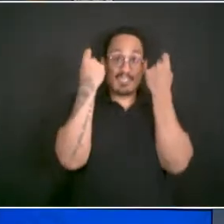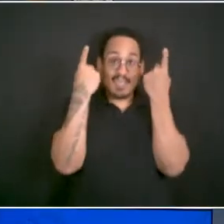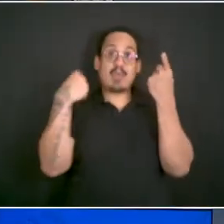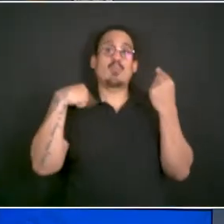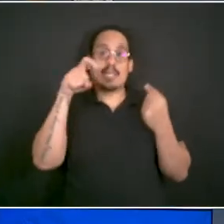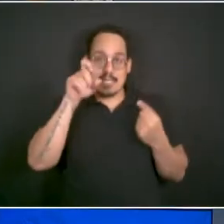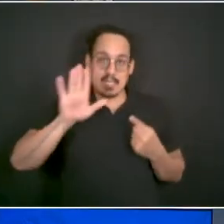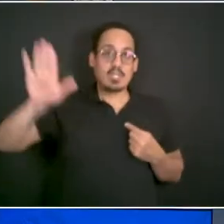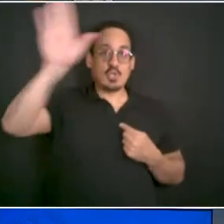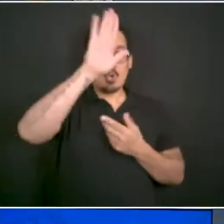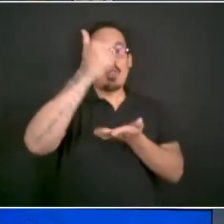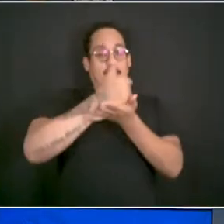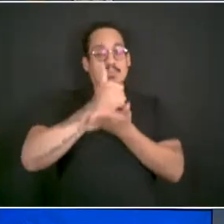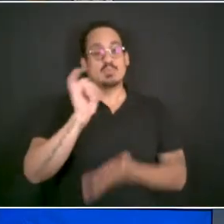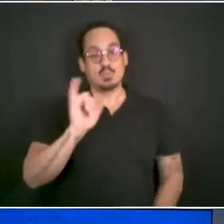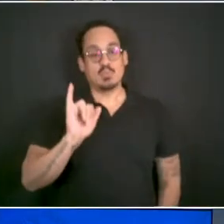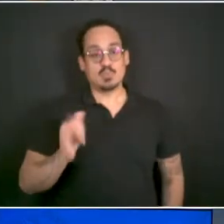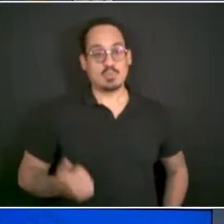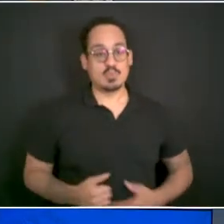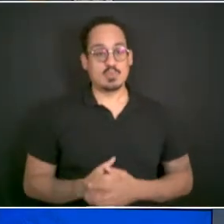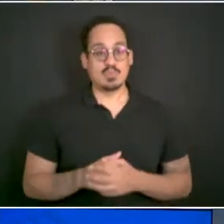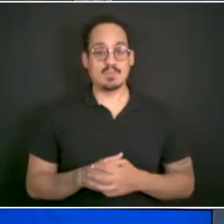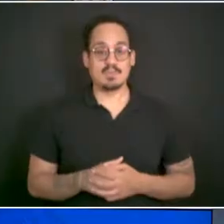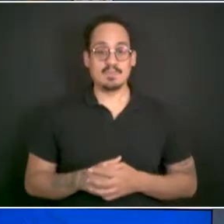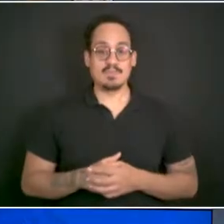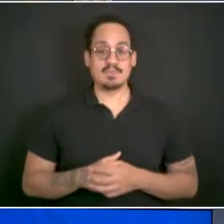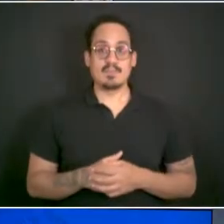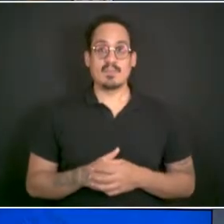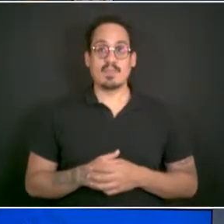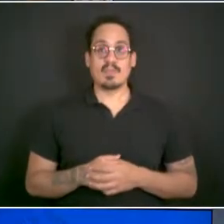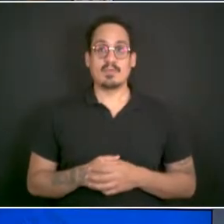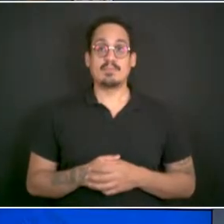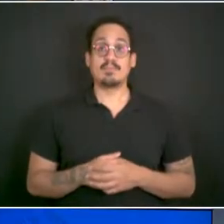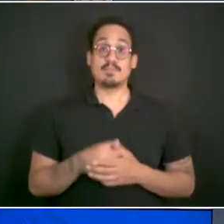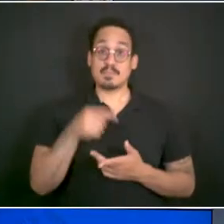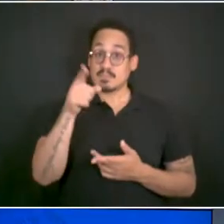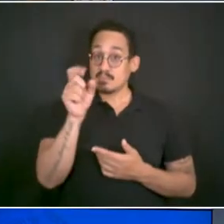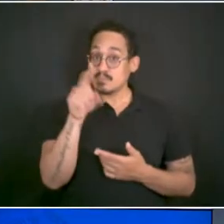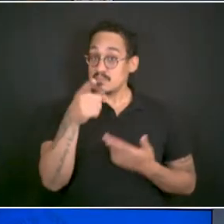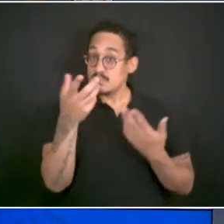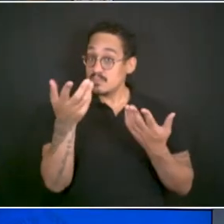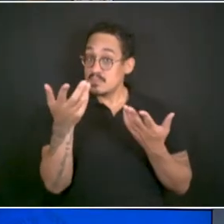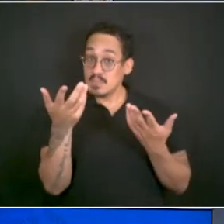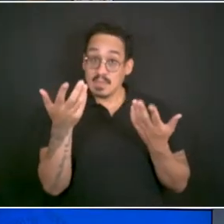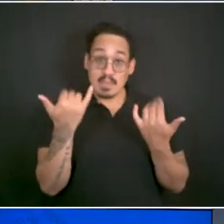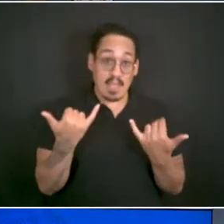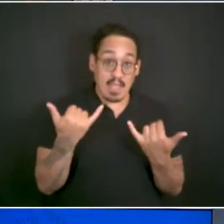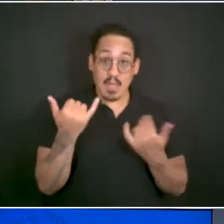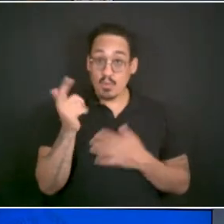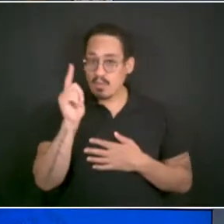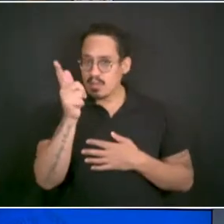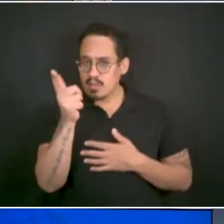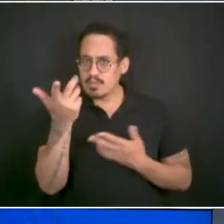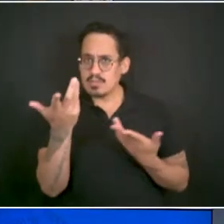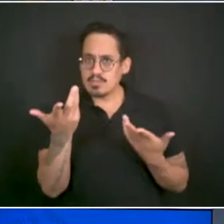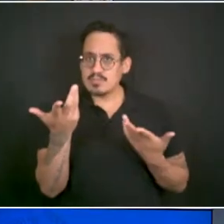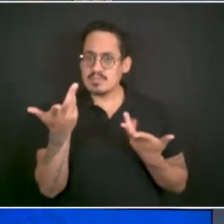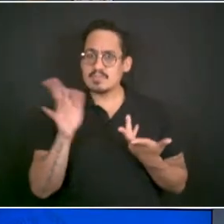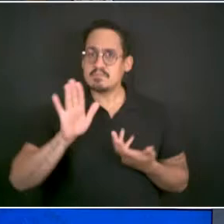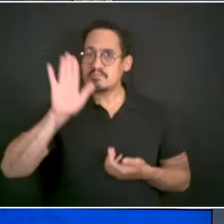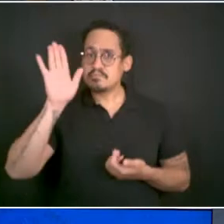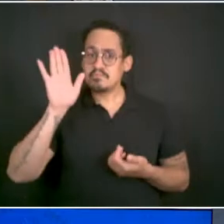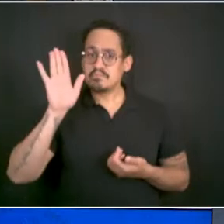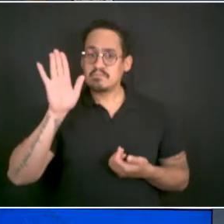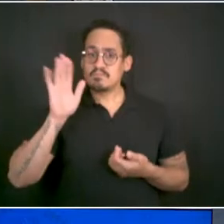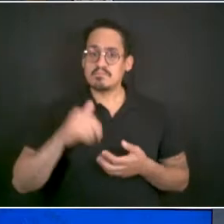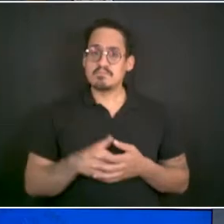Did you have a question? Did you have a question? Okay. You want on this or you want something later? No, about this. Okay, okay. Yeah. So I would